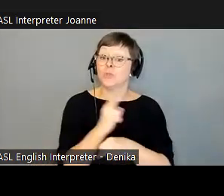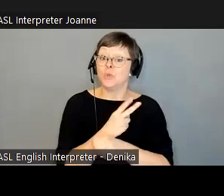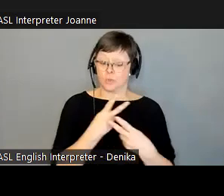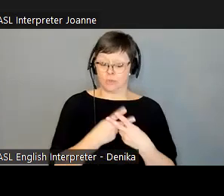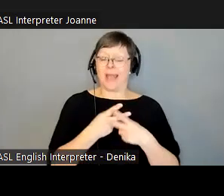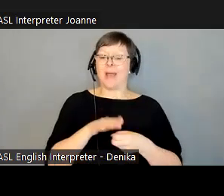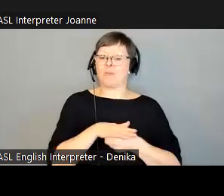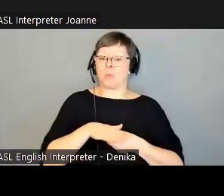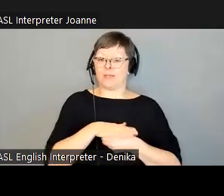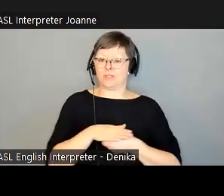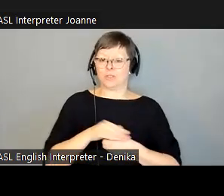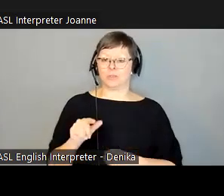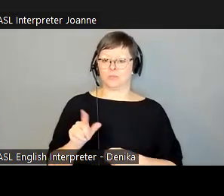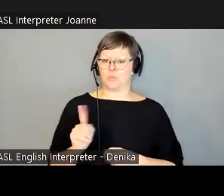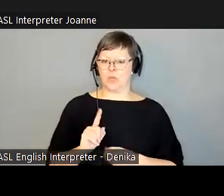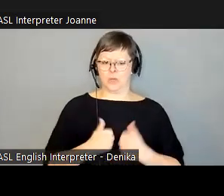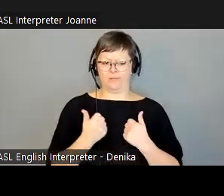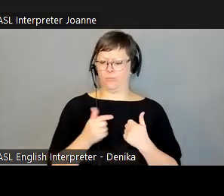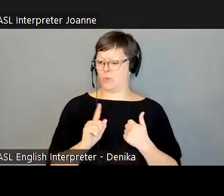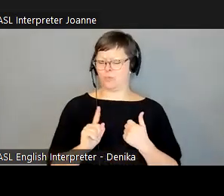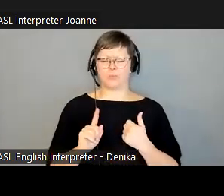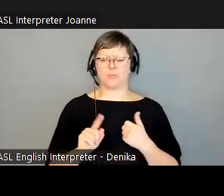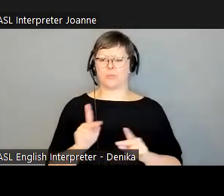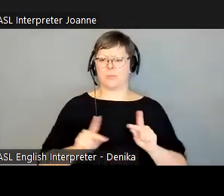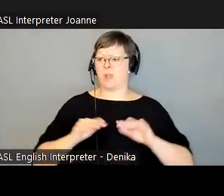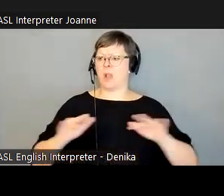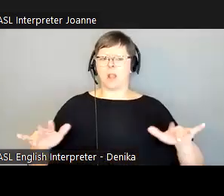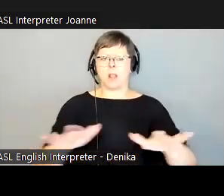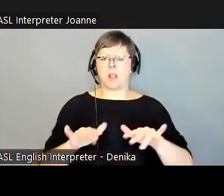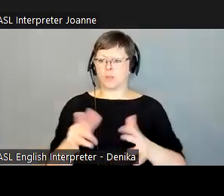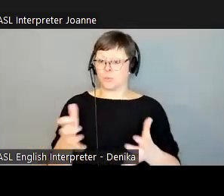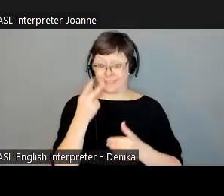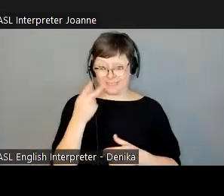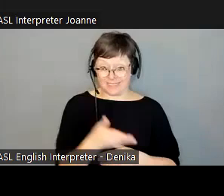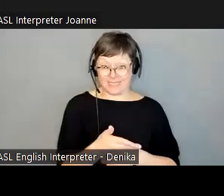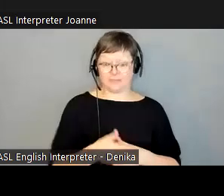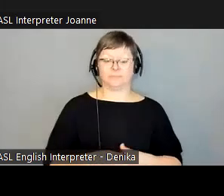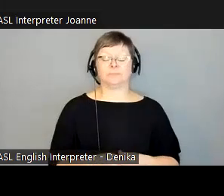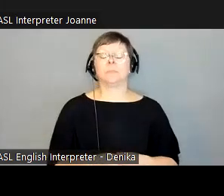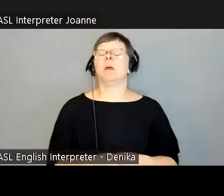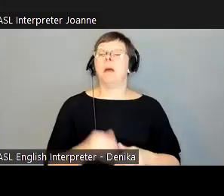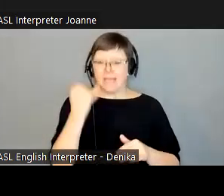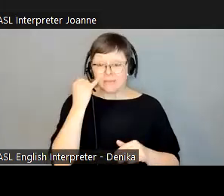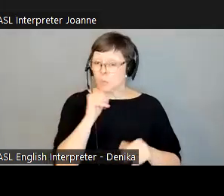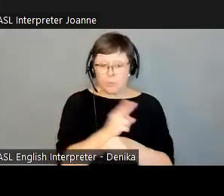content to be seen. But if you don't have any experience with hashtags, I really encourage you to just